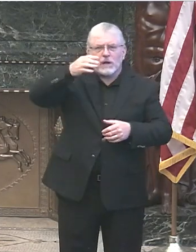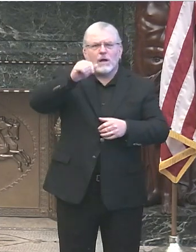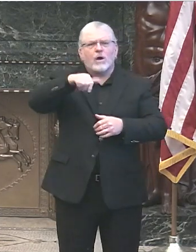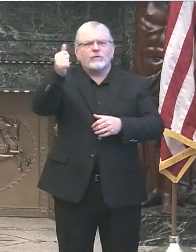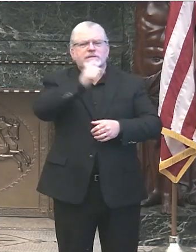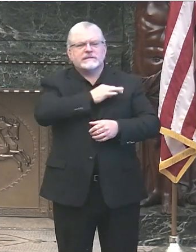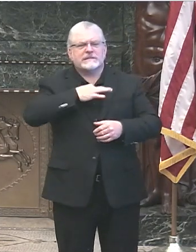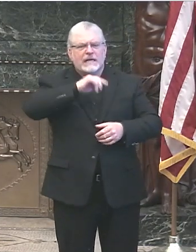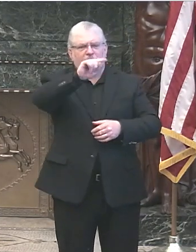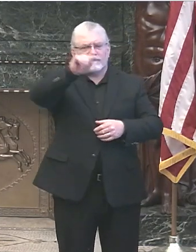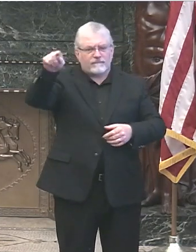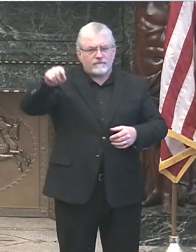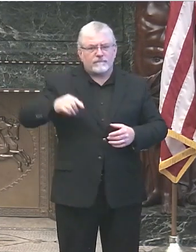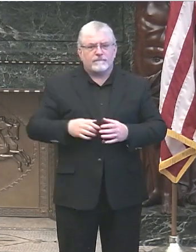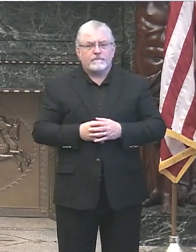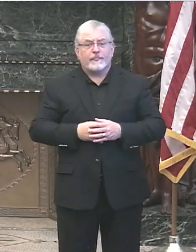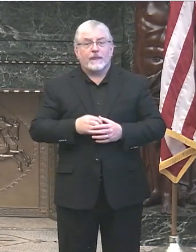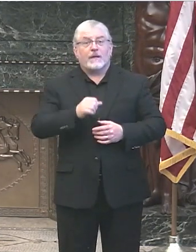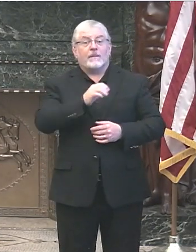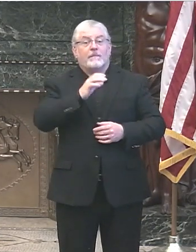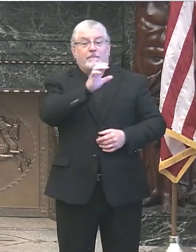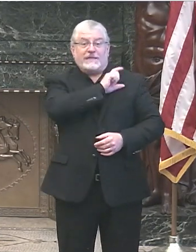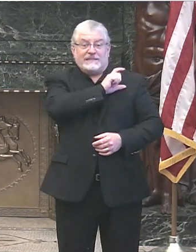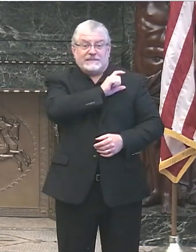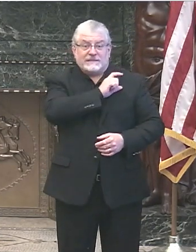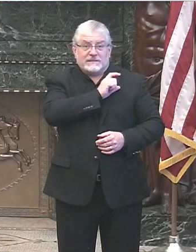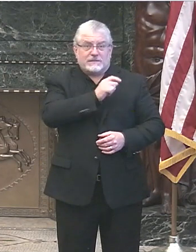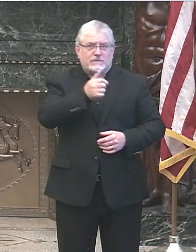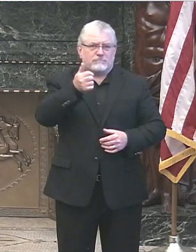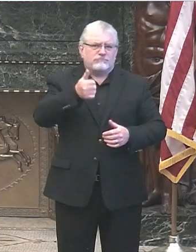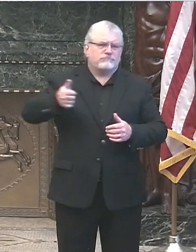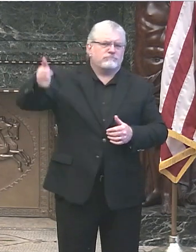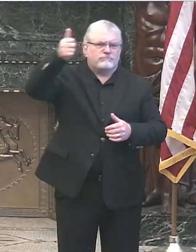commissioner, our solicitor, among others.